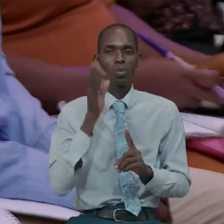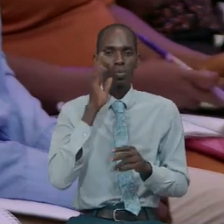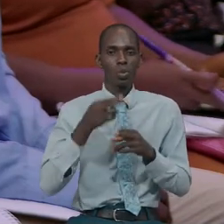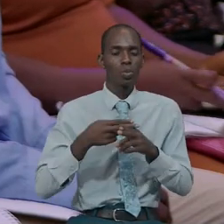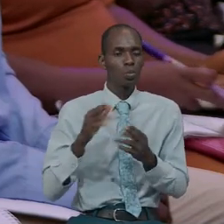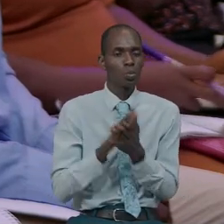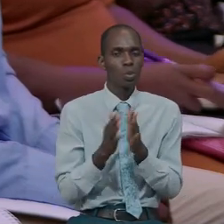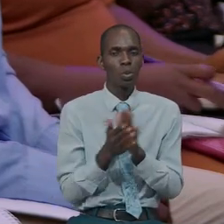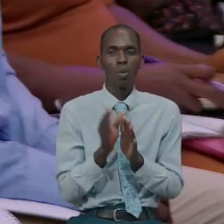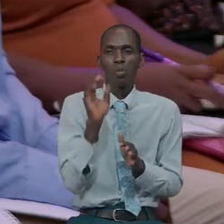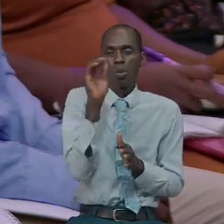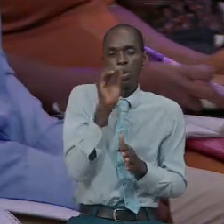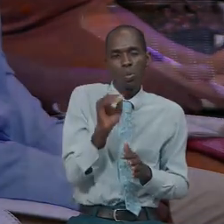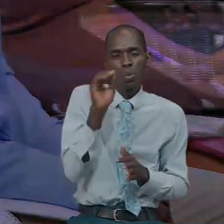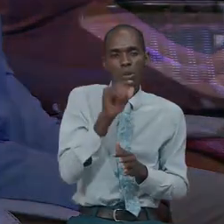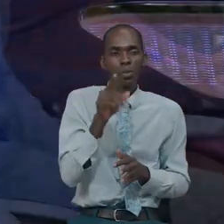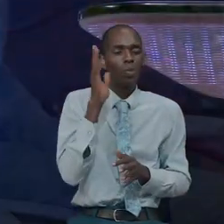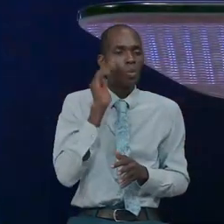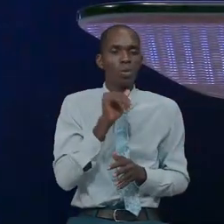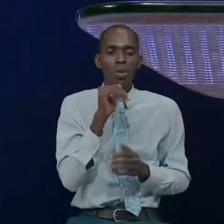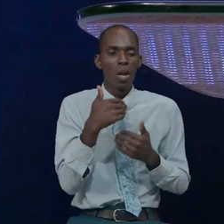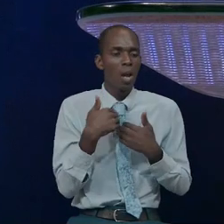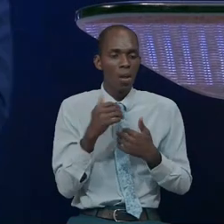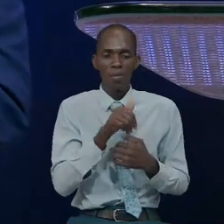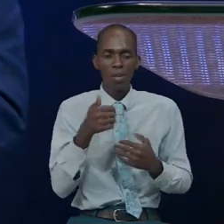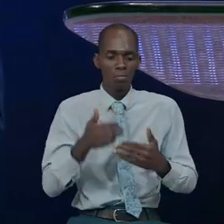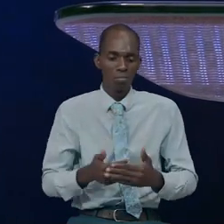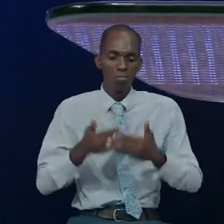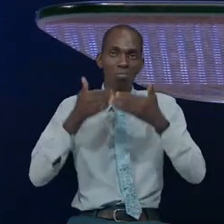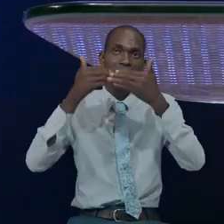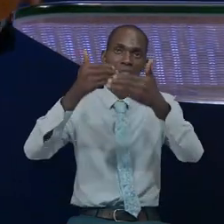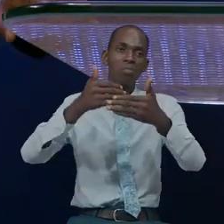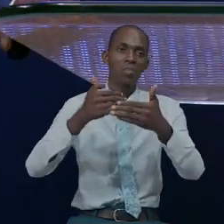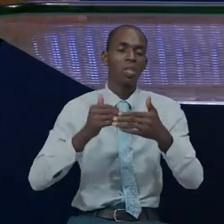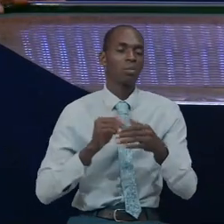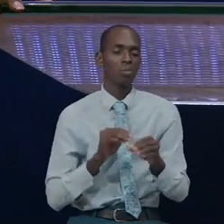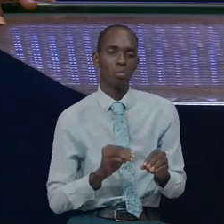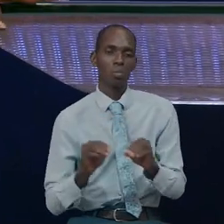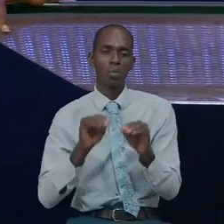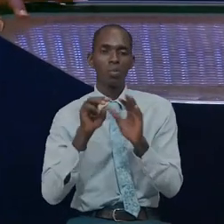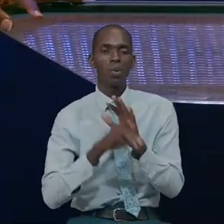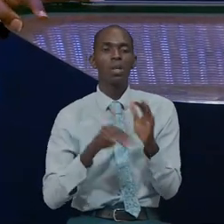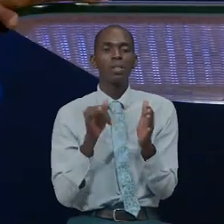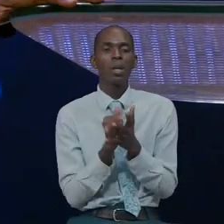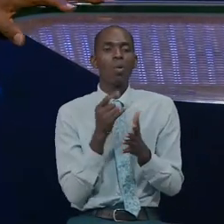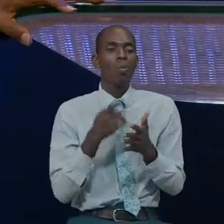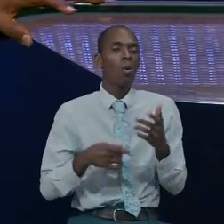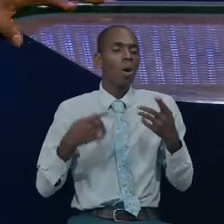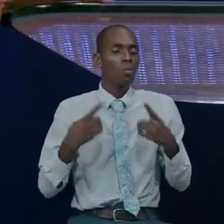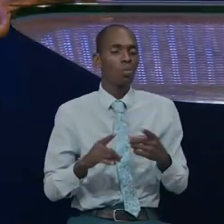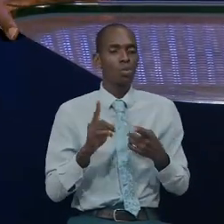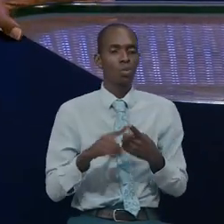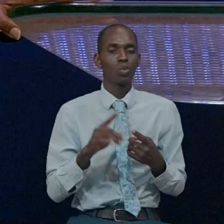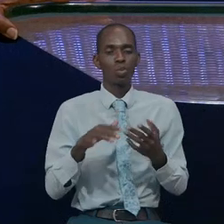a zero. You'll not have any advance, any forward movement. That's what happened to them, those children